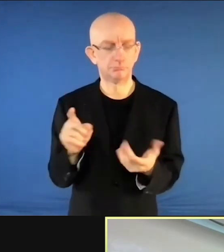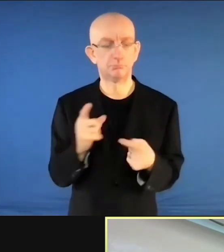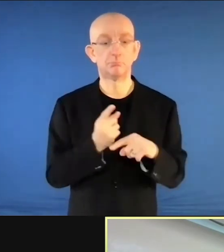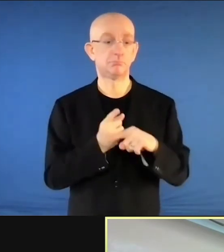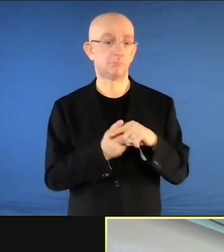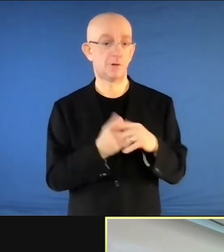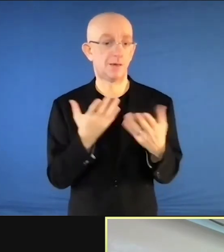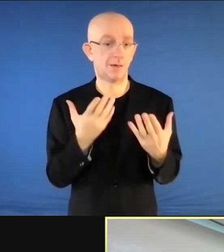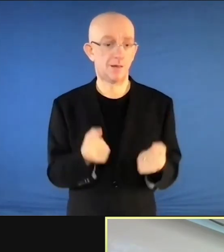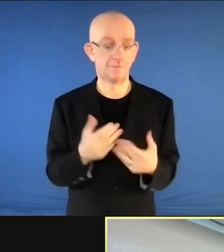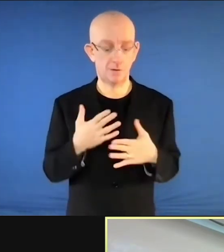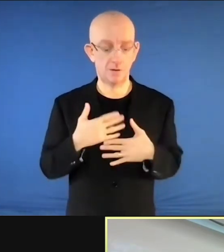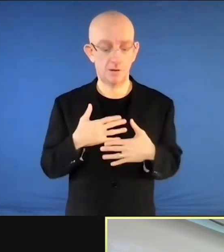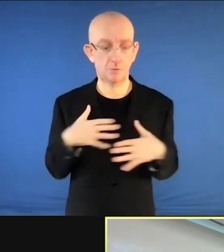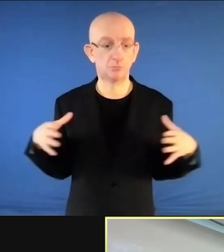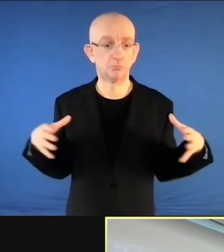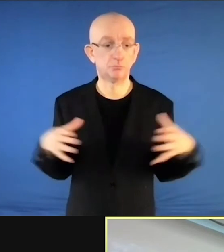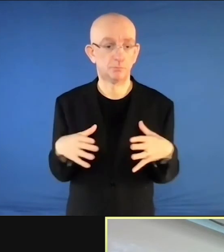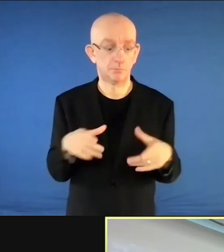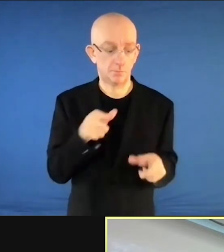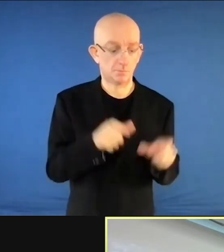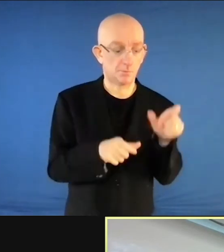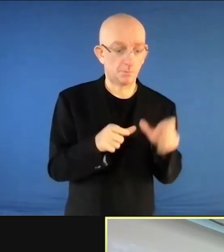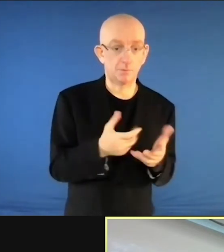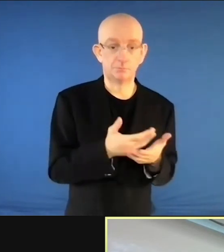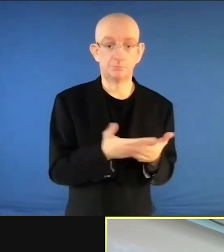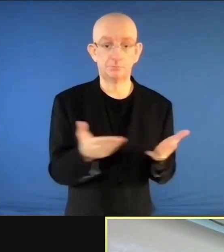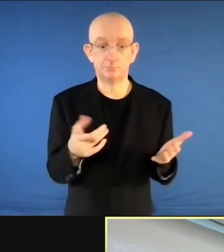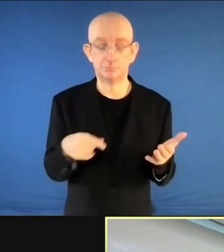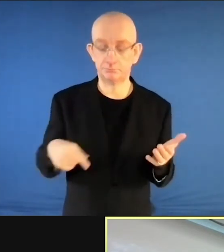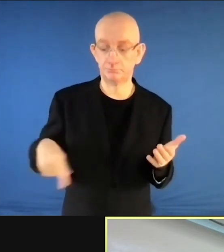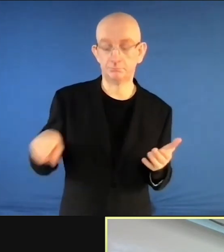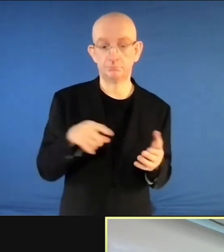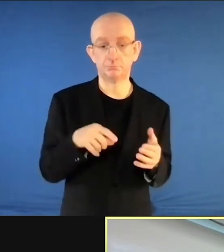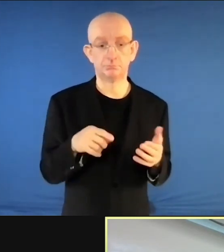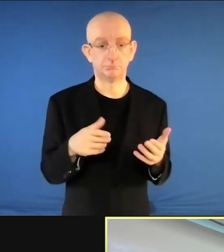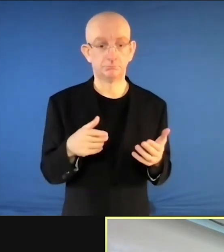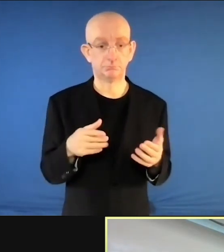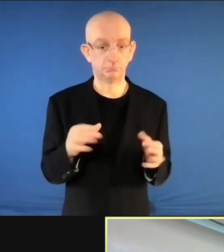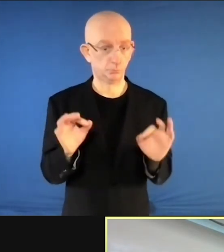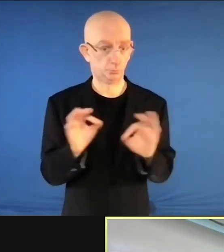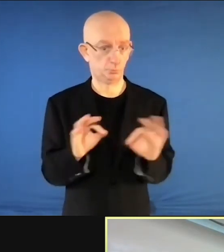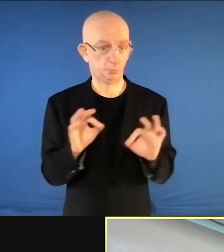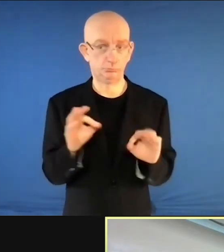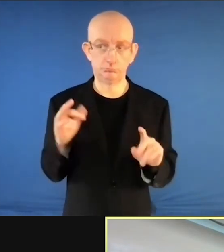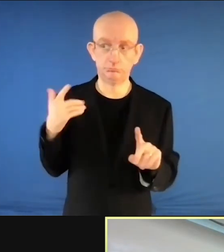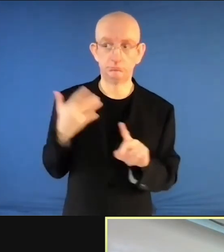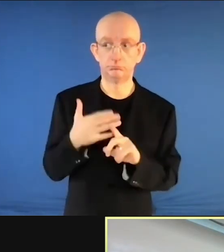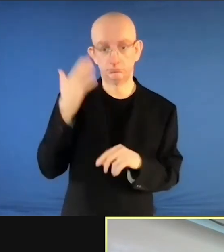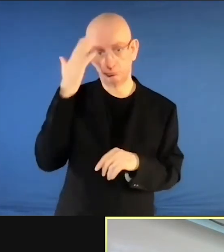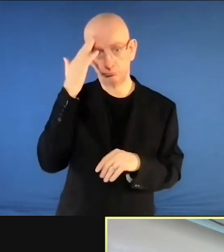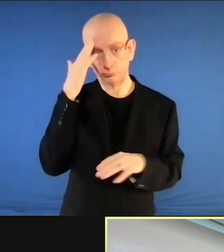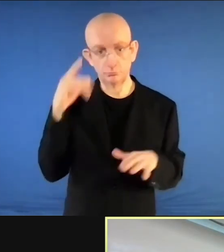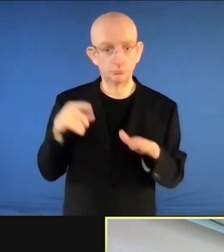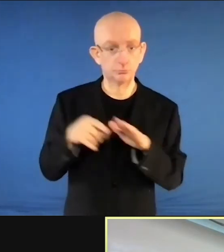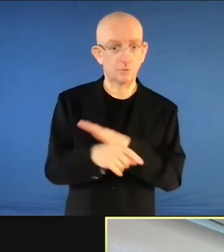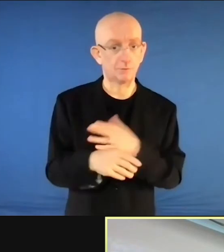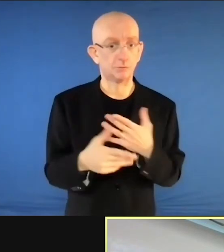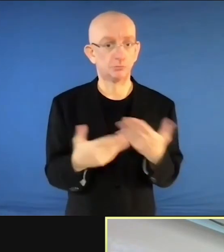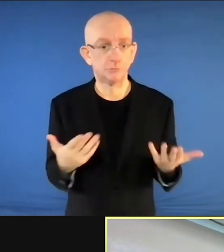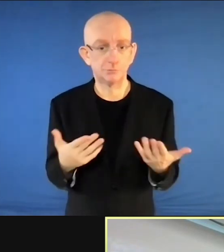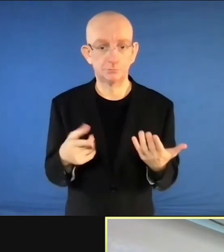who don't have refugee background and people who have refugee background, and we have practitioners